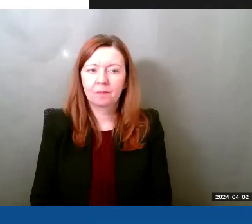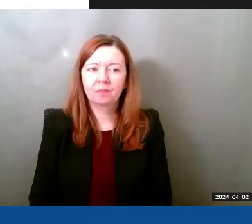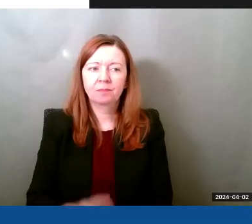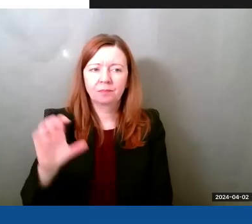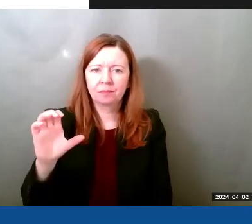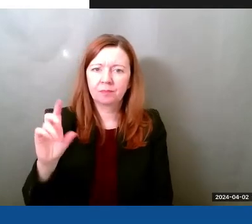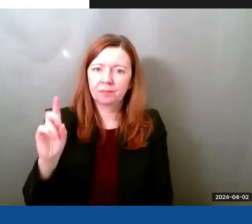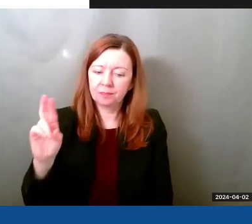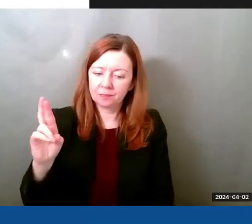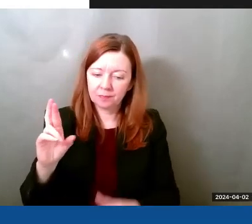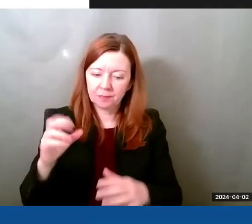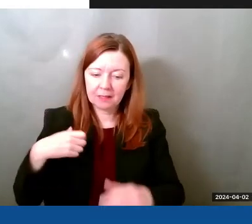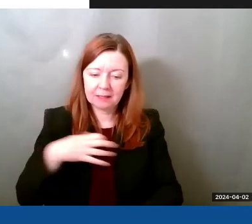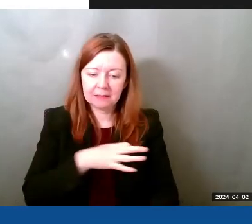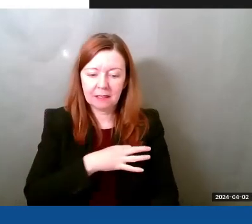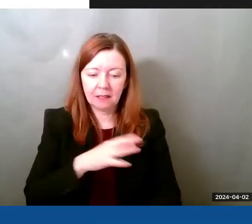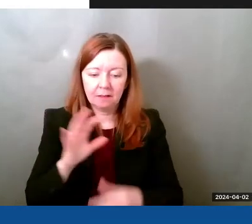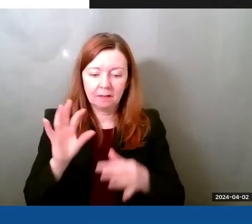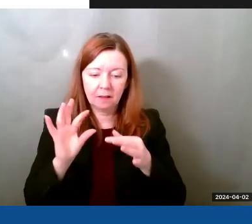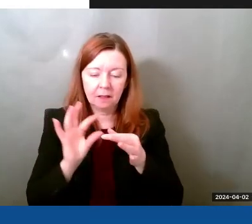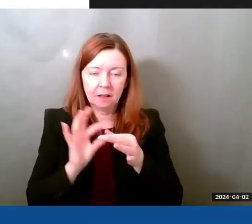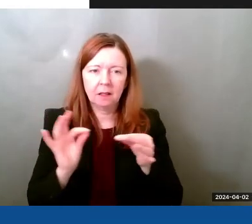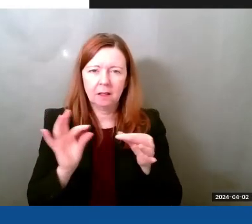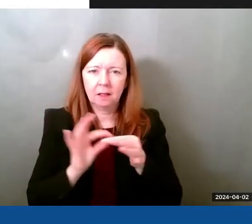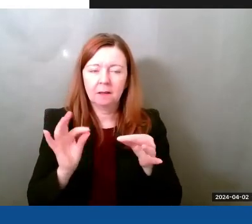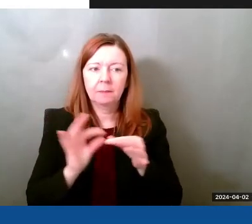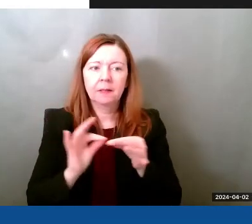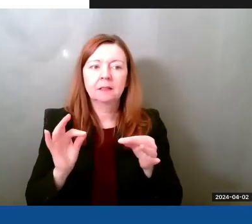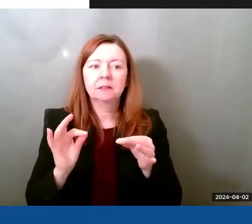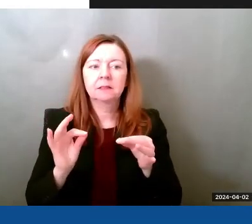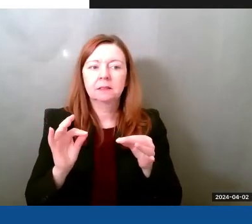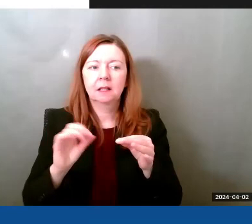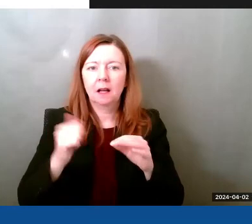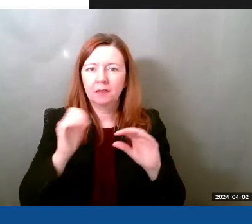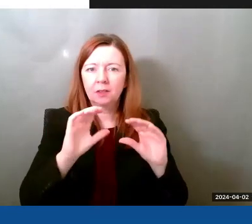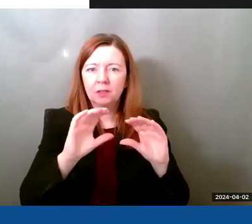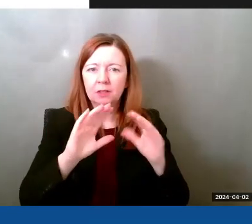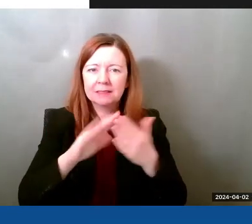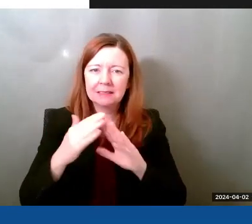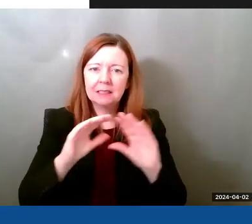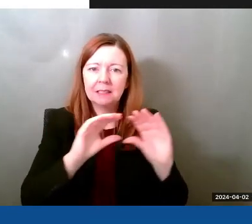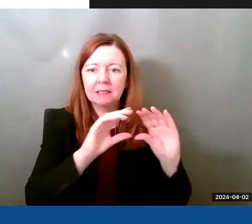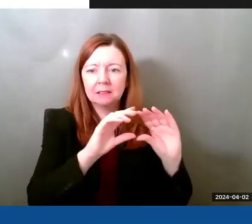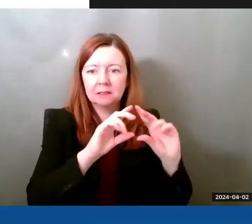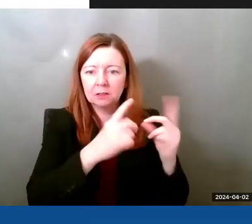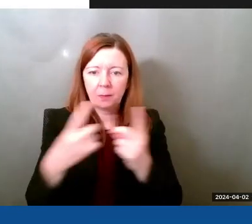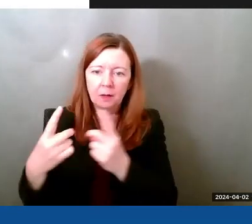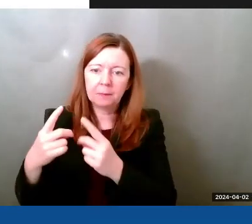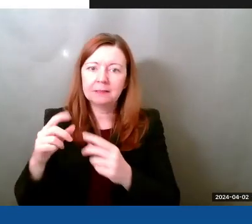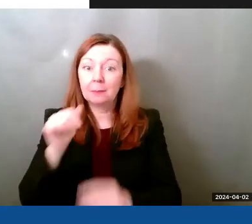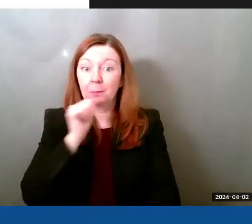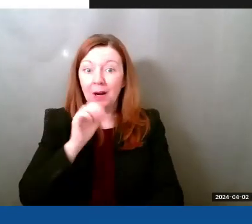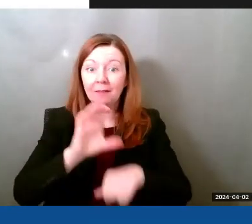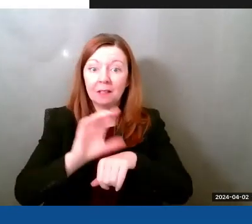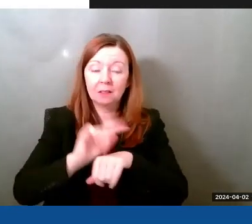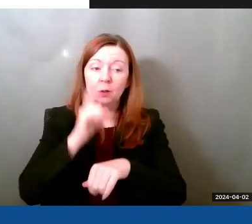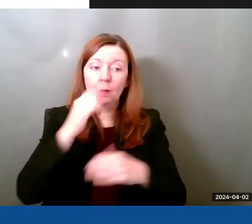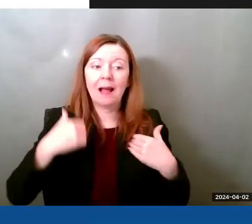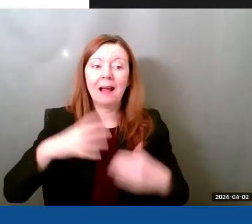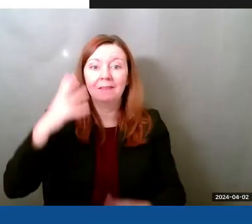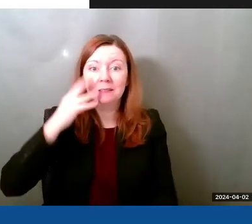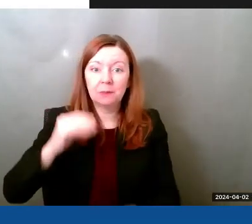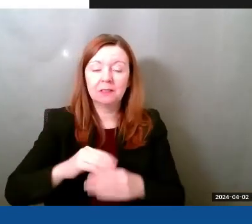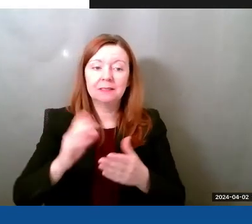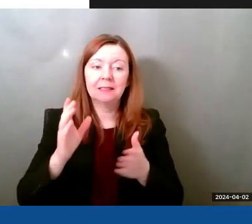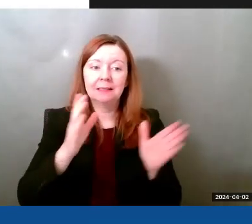CDR staff comments include comments from other city departments, as well as from private consultants who have experience in the planning and design